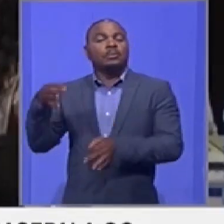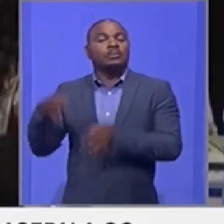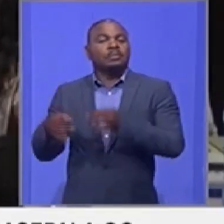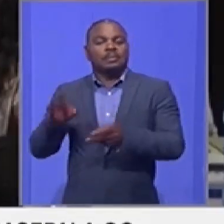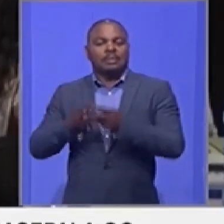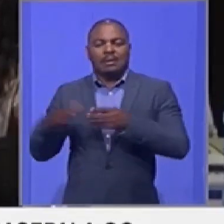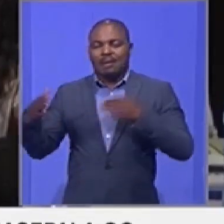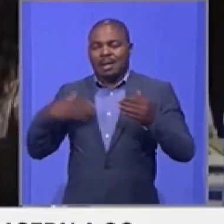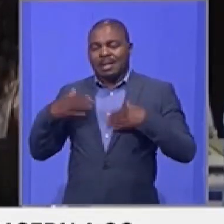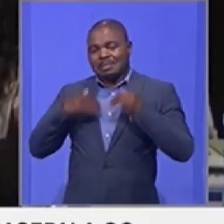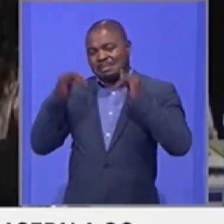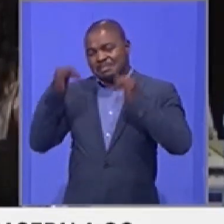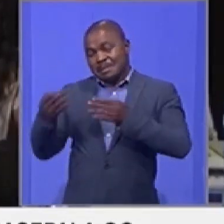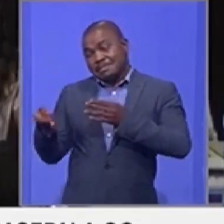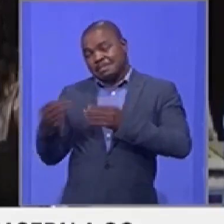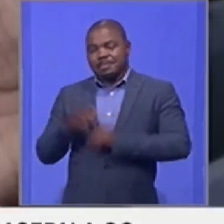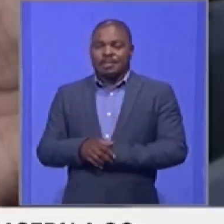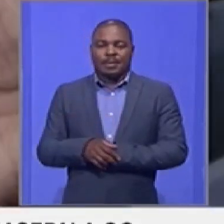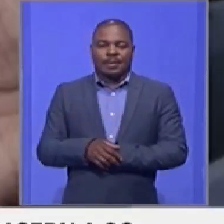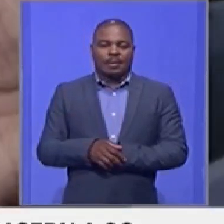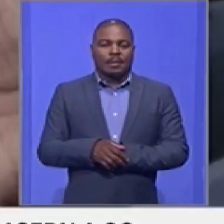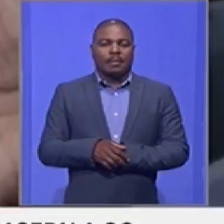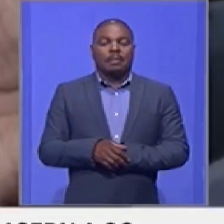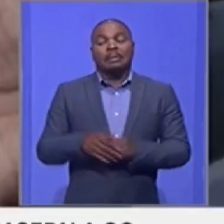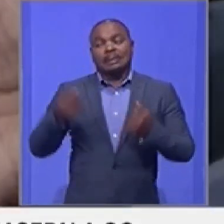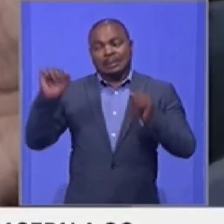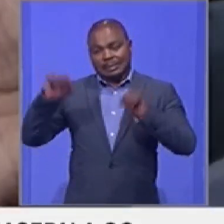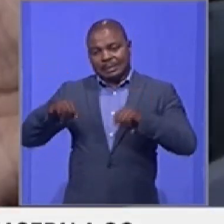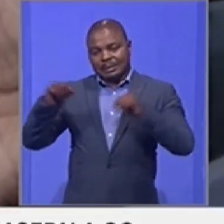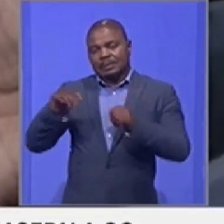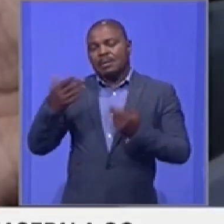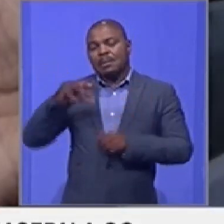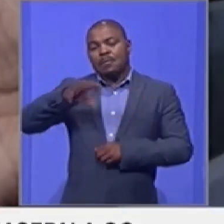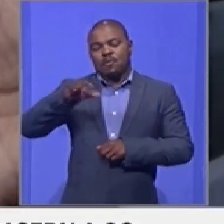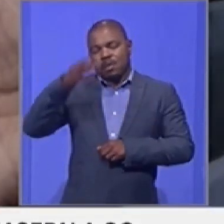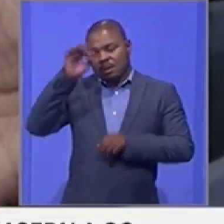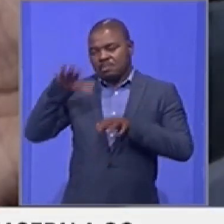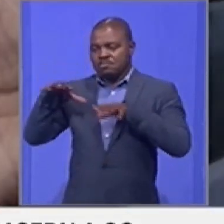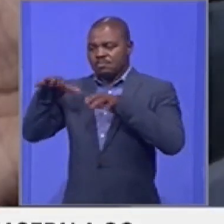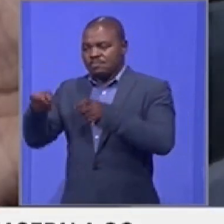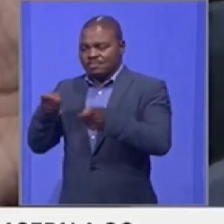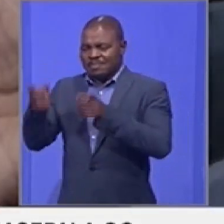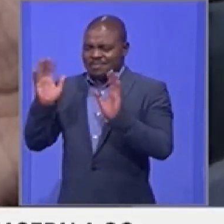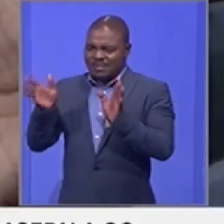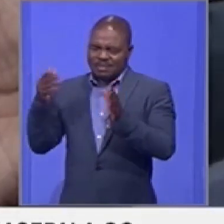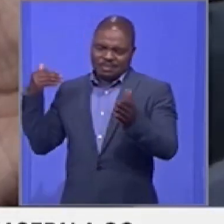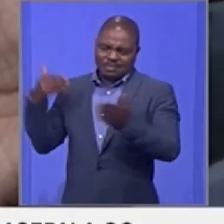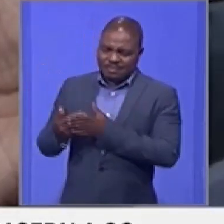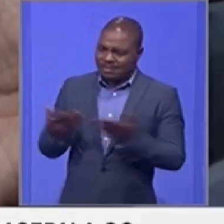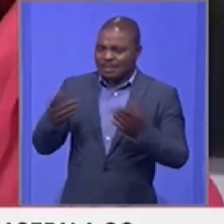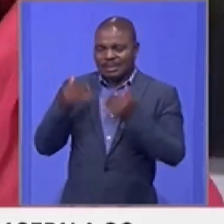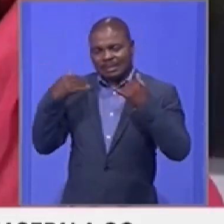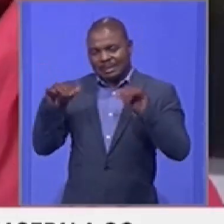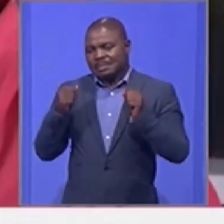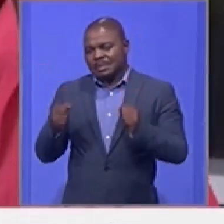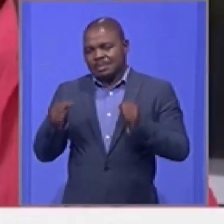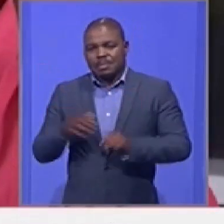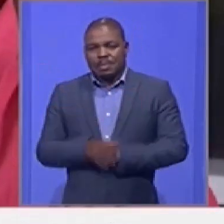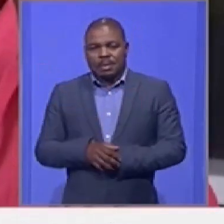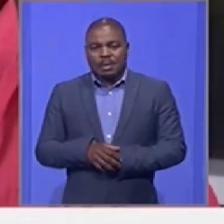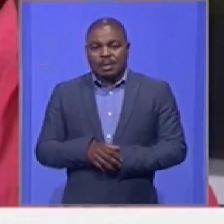e sokameng gareng ga tse dingwe. Lefa o beilwe mo tsamaisong ke puso ya province makgetlo a le mmalwa. If we have a close-up report